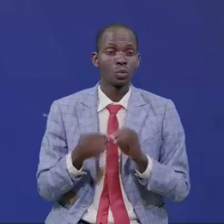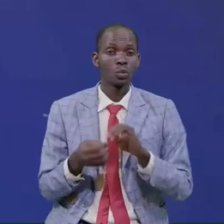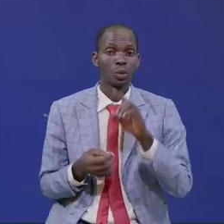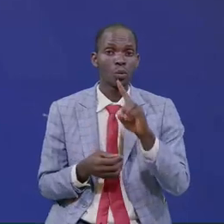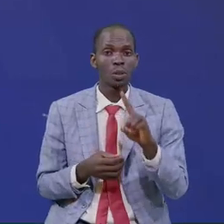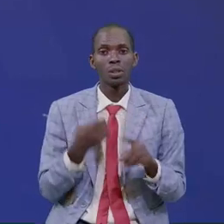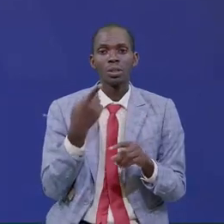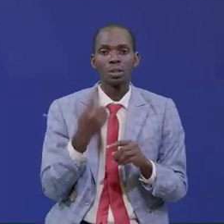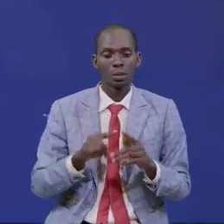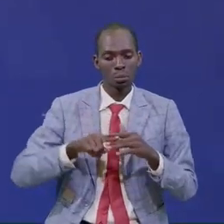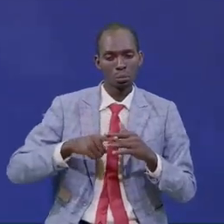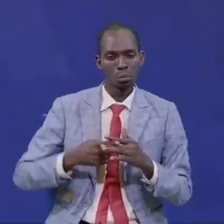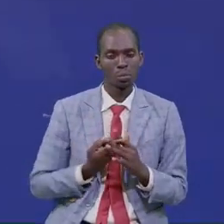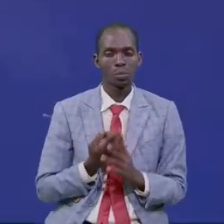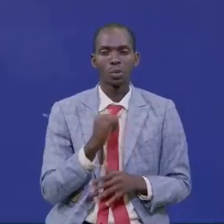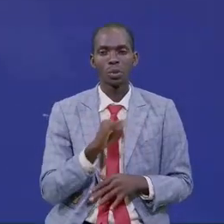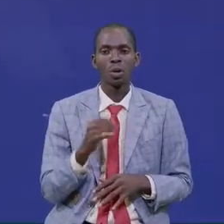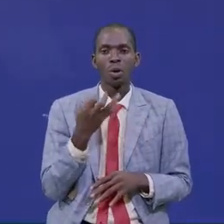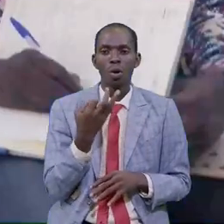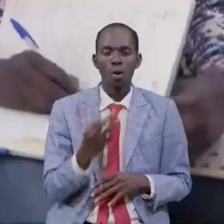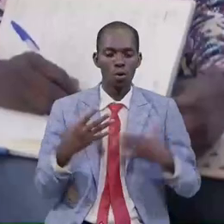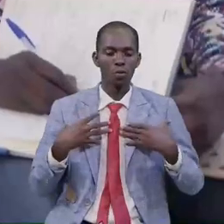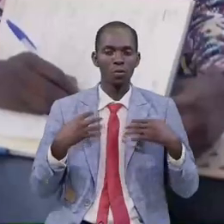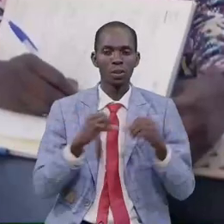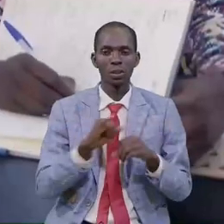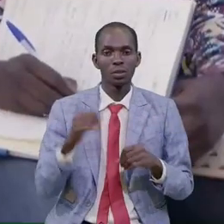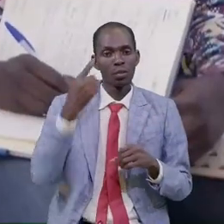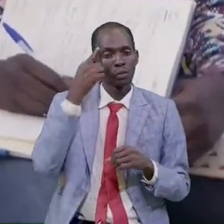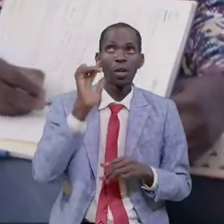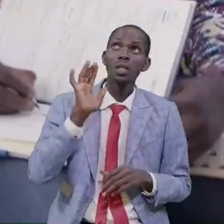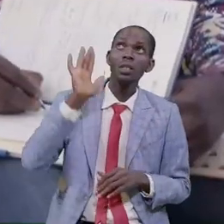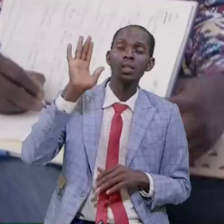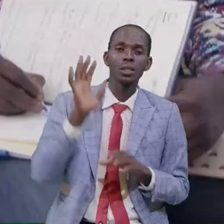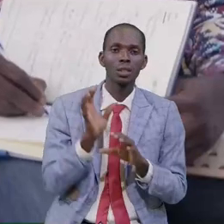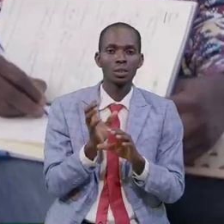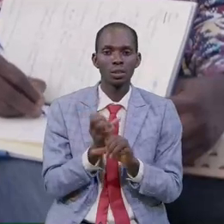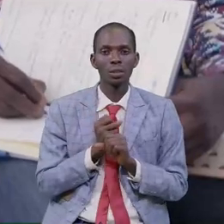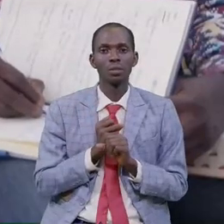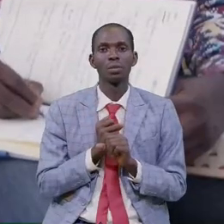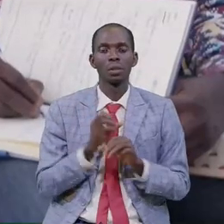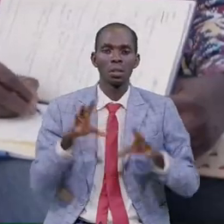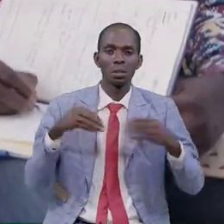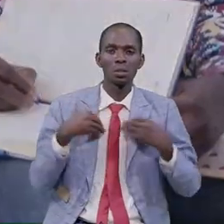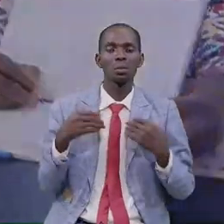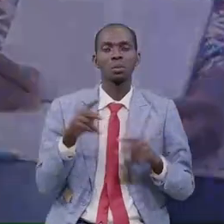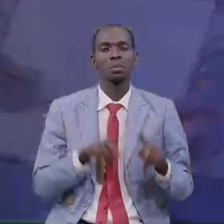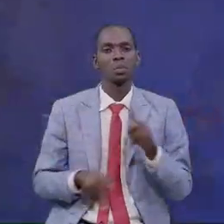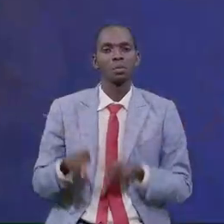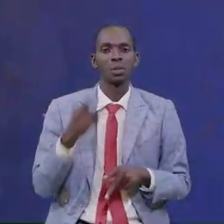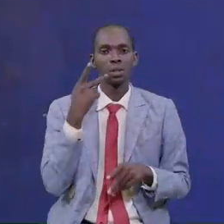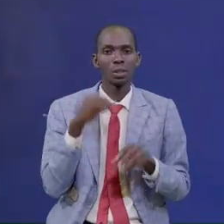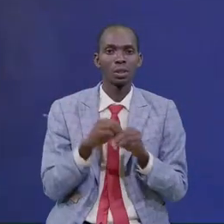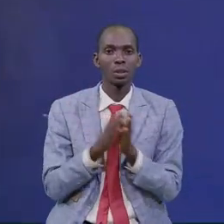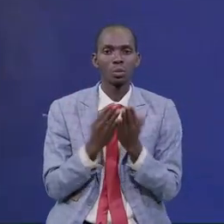of healing for his received people. Le couronnement de la guérison pour son peuple. In Exodus chapter